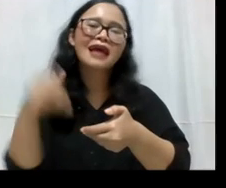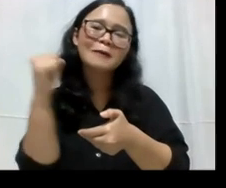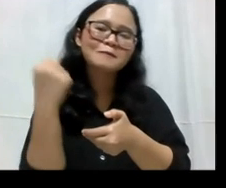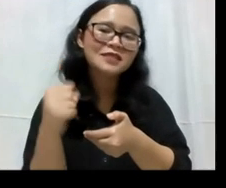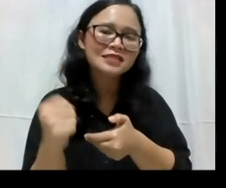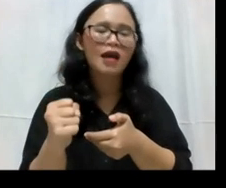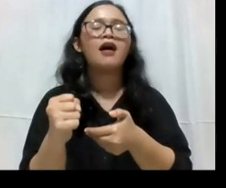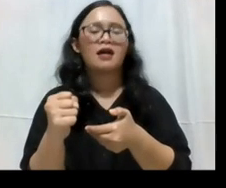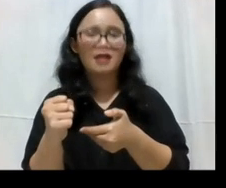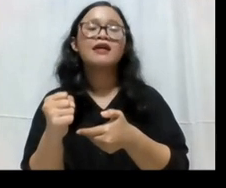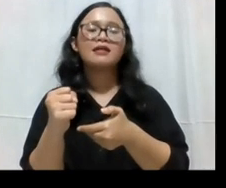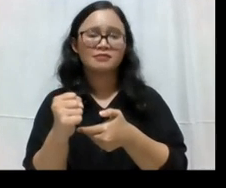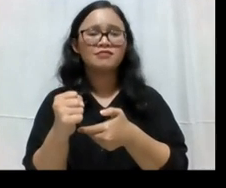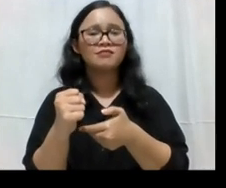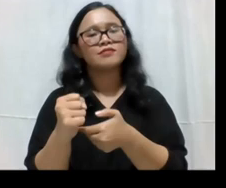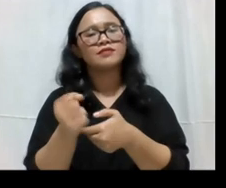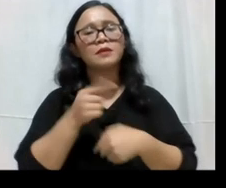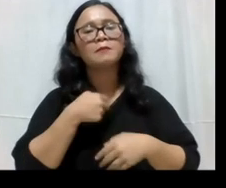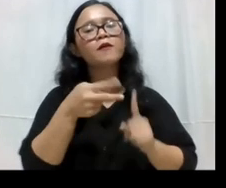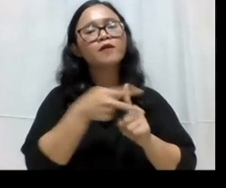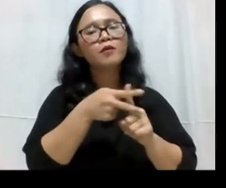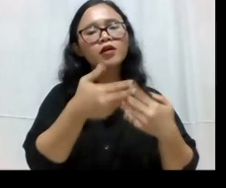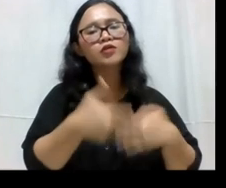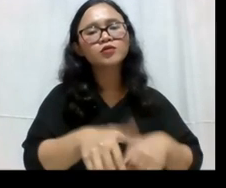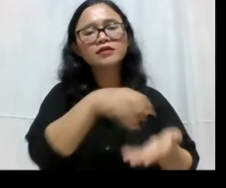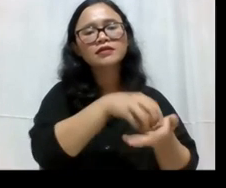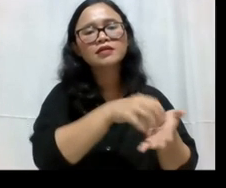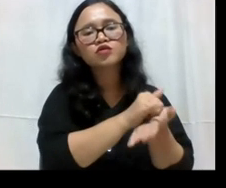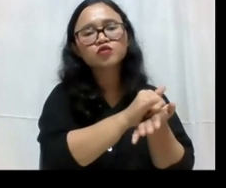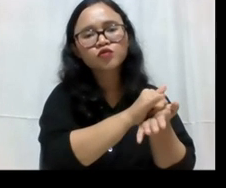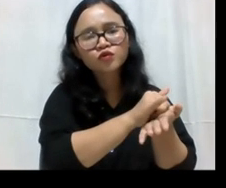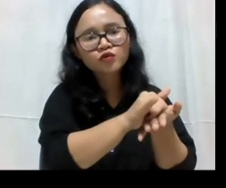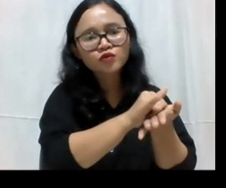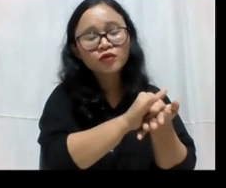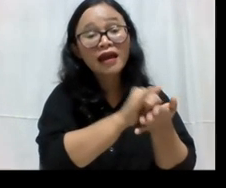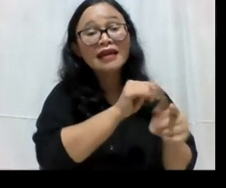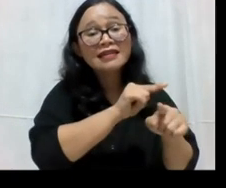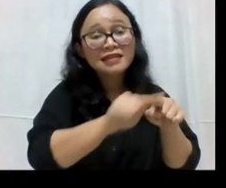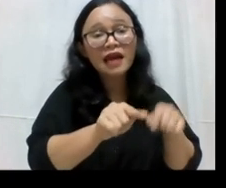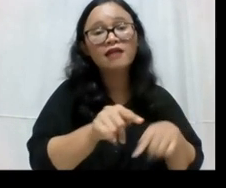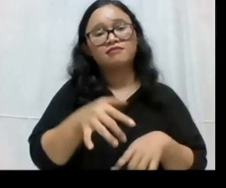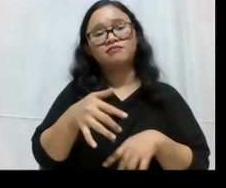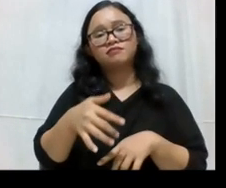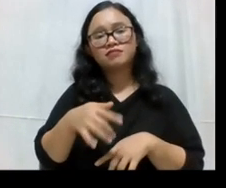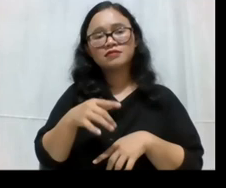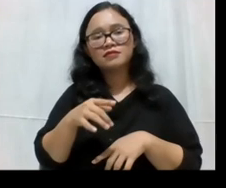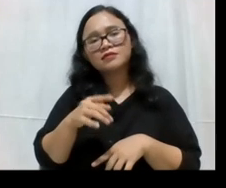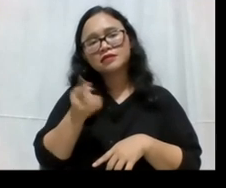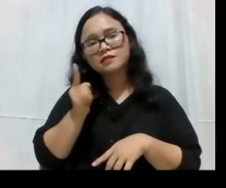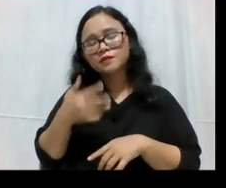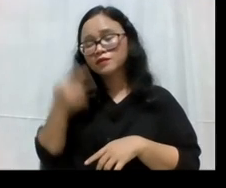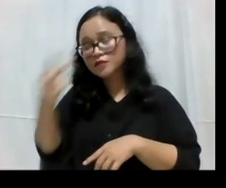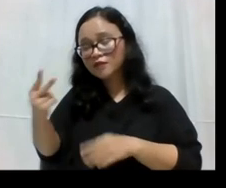I was crying and so much because on one hand I was so happy to see Wuhan emerge from the lockdown